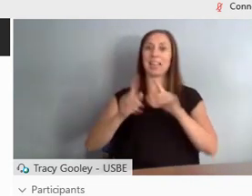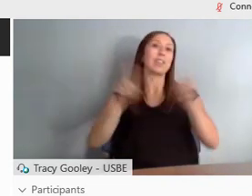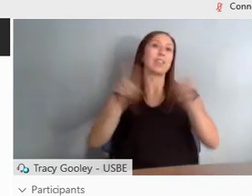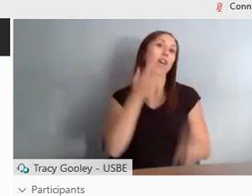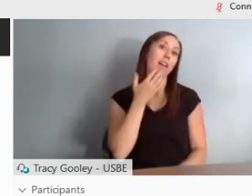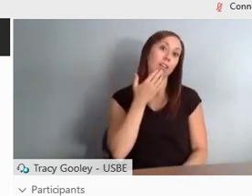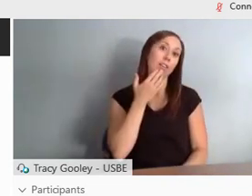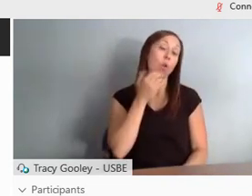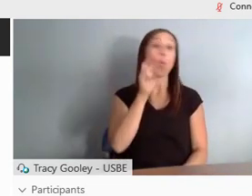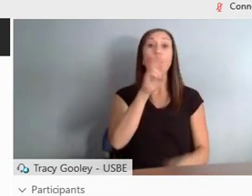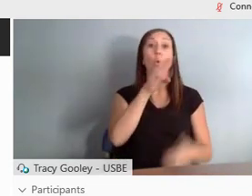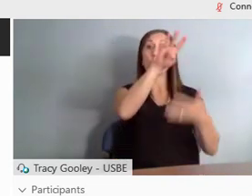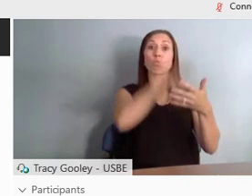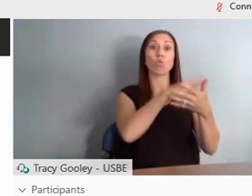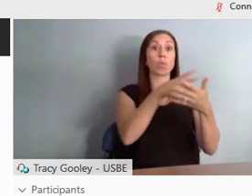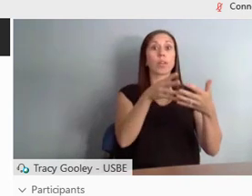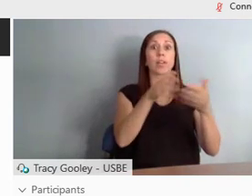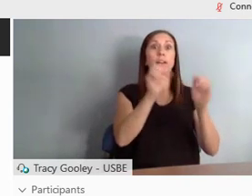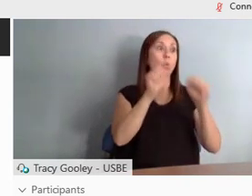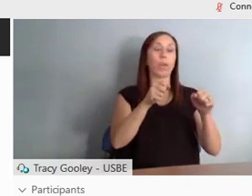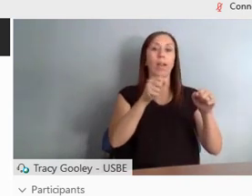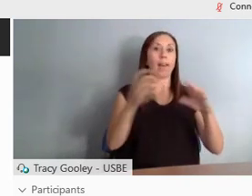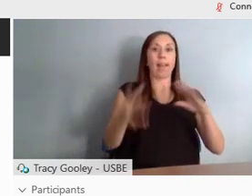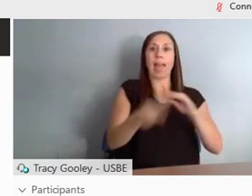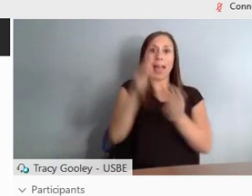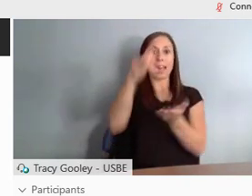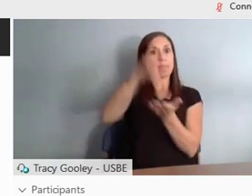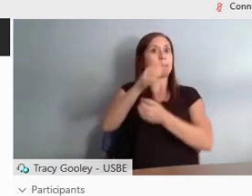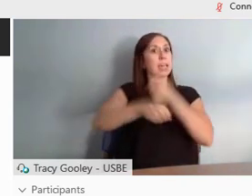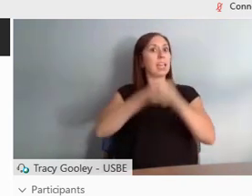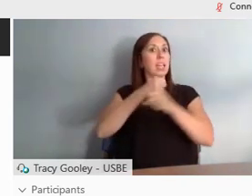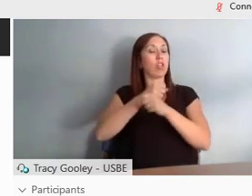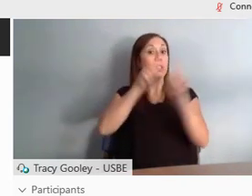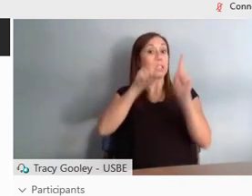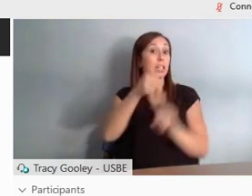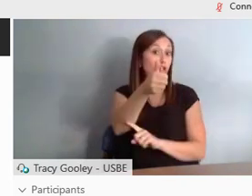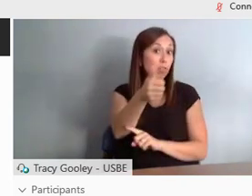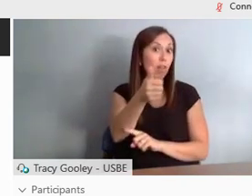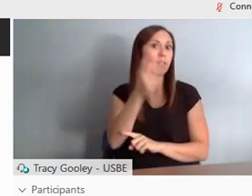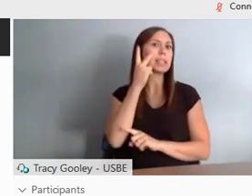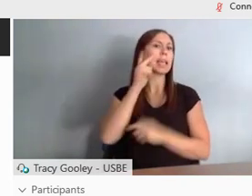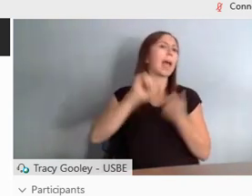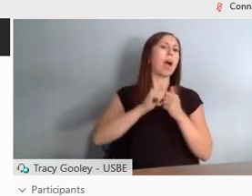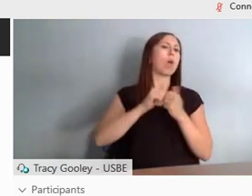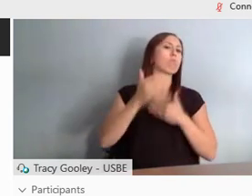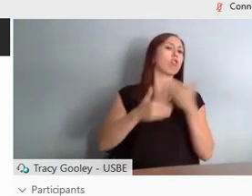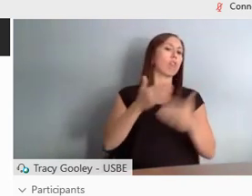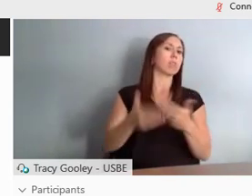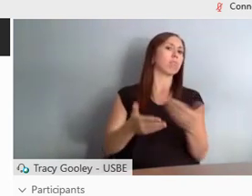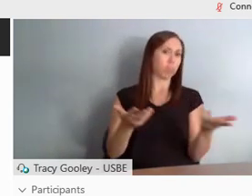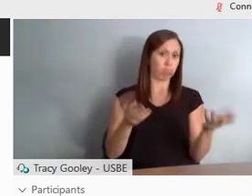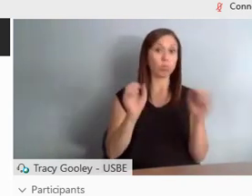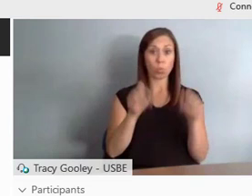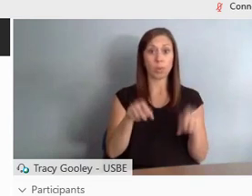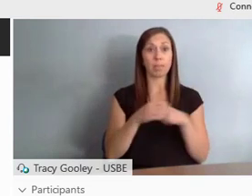also take this rubric and do like a mid-year testing for your own self if you wanted for that progress monitoring piece.